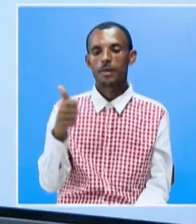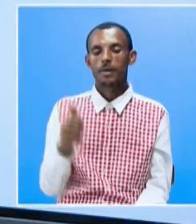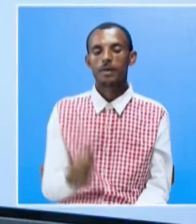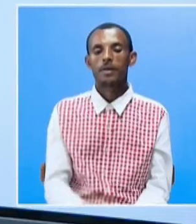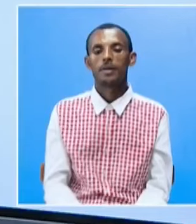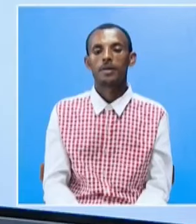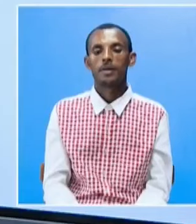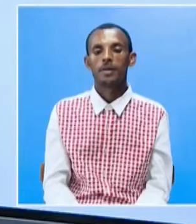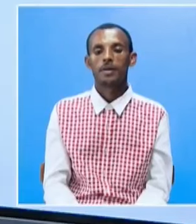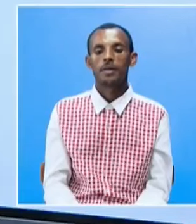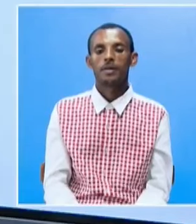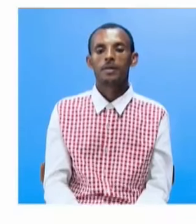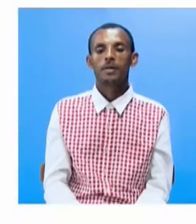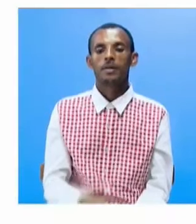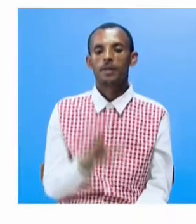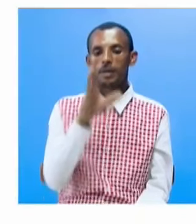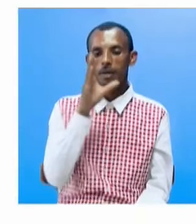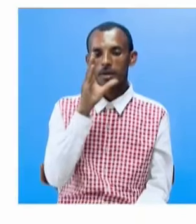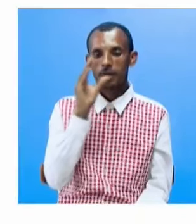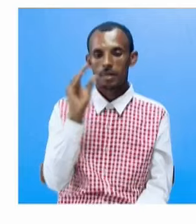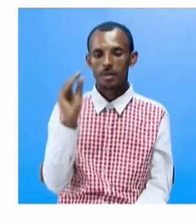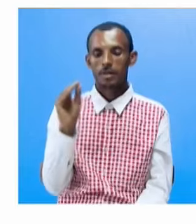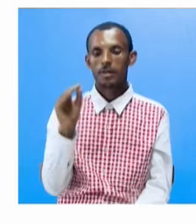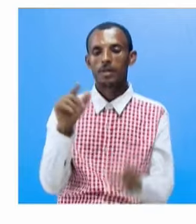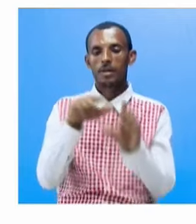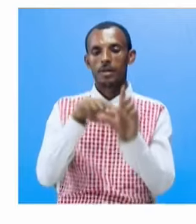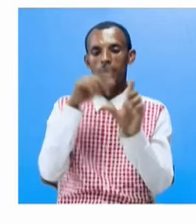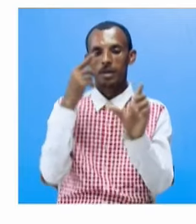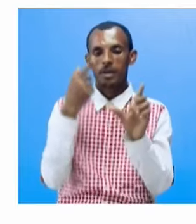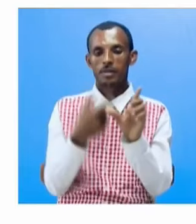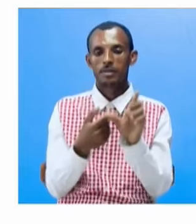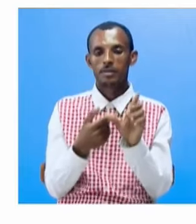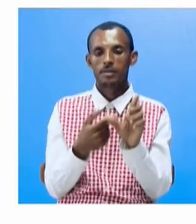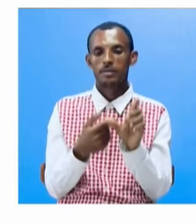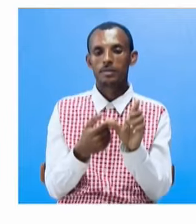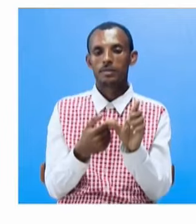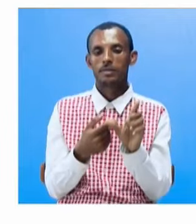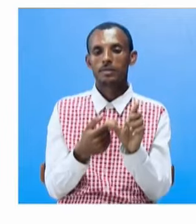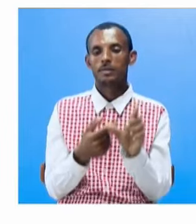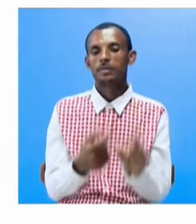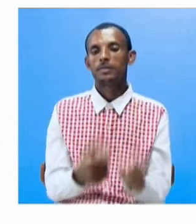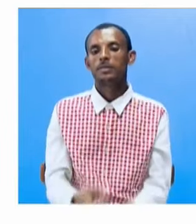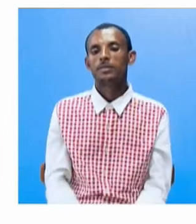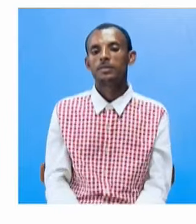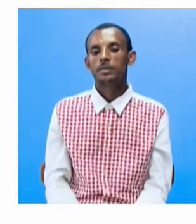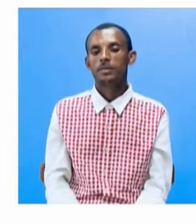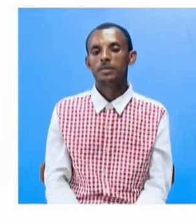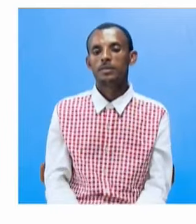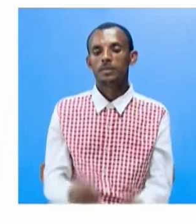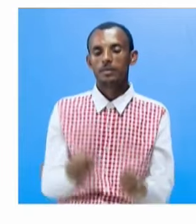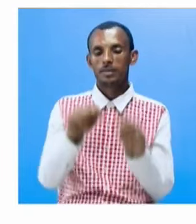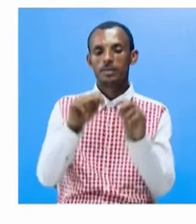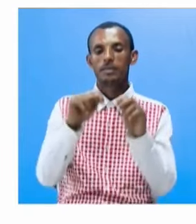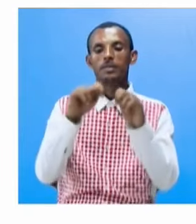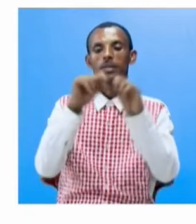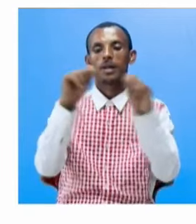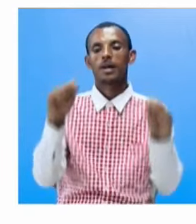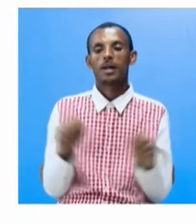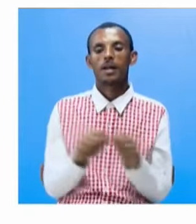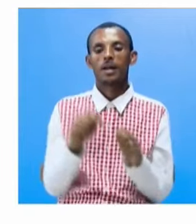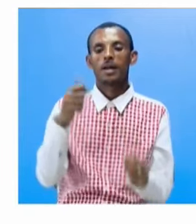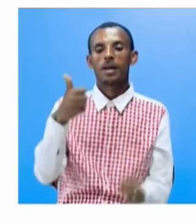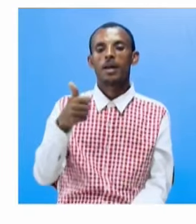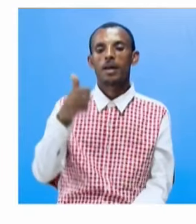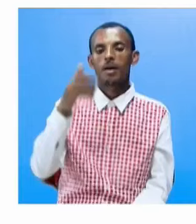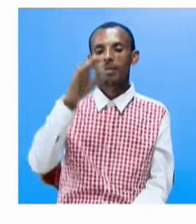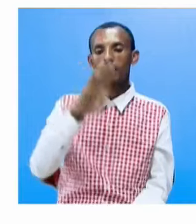And assume this angle to be, let's name this triangle to be triangle A,